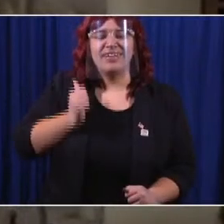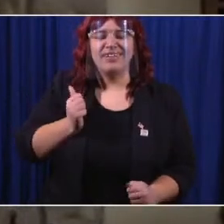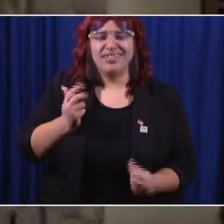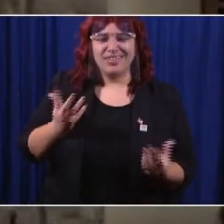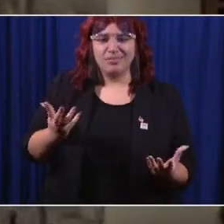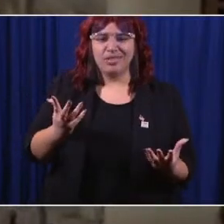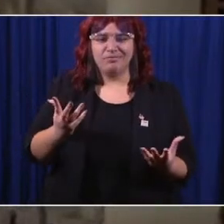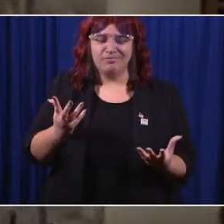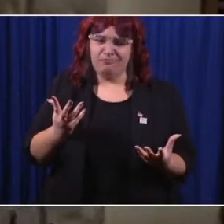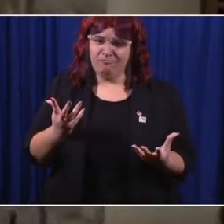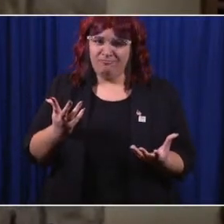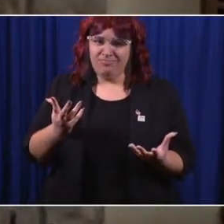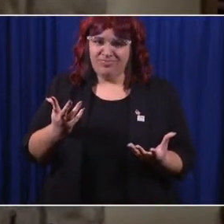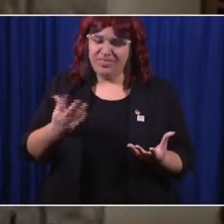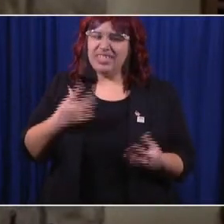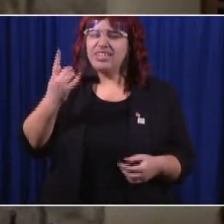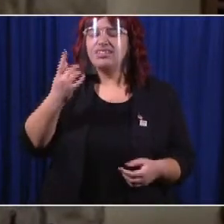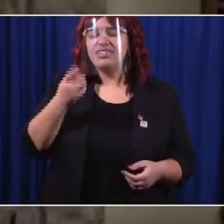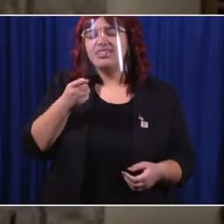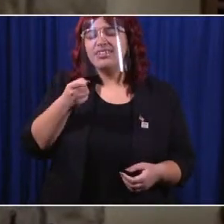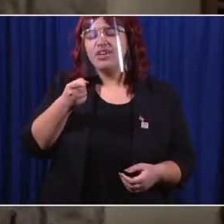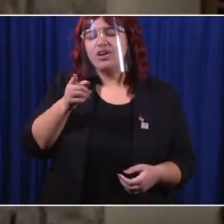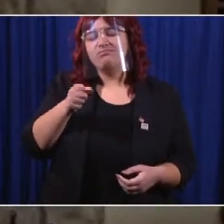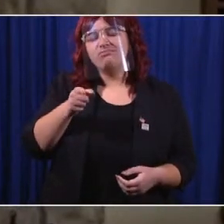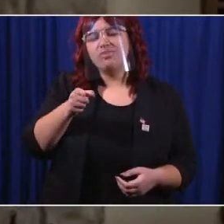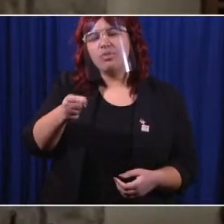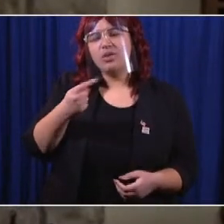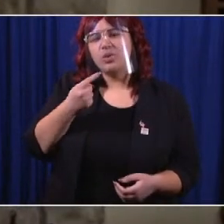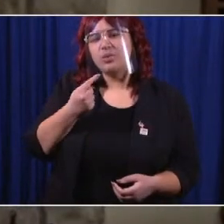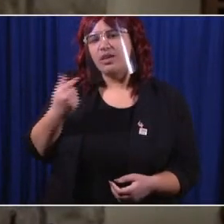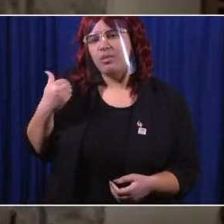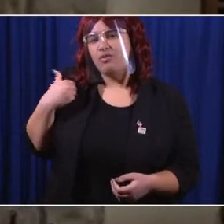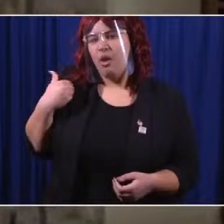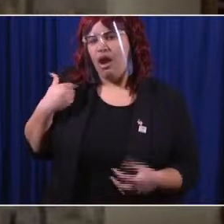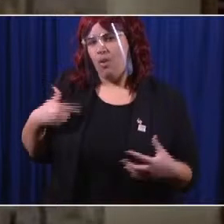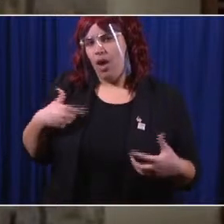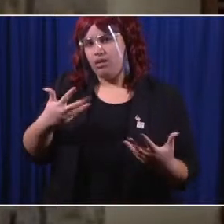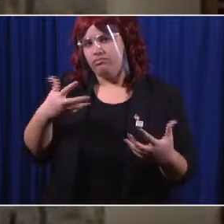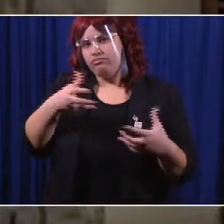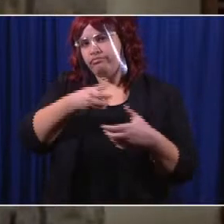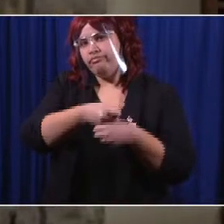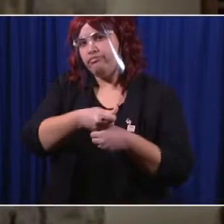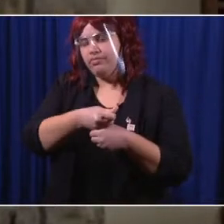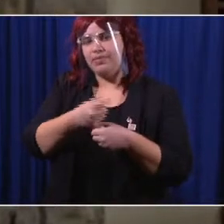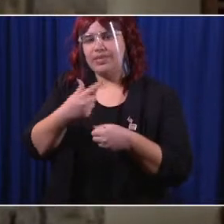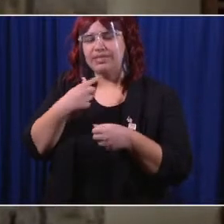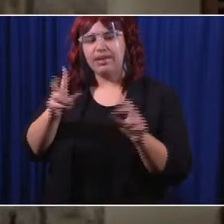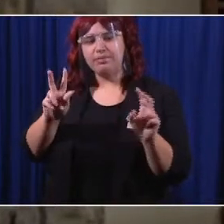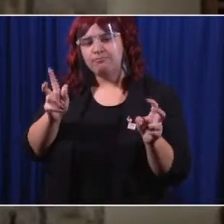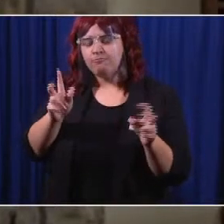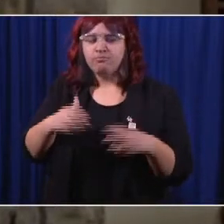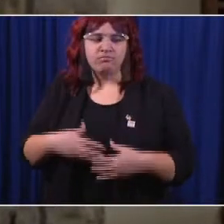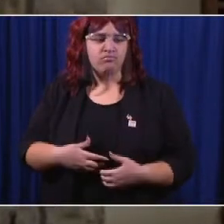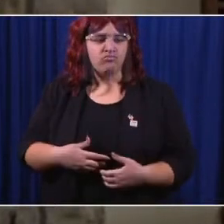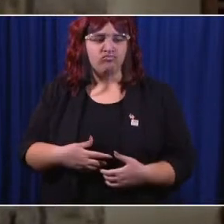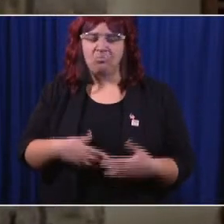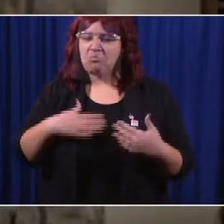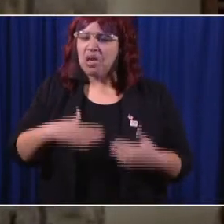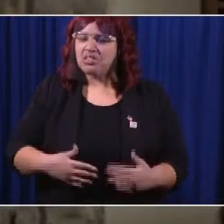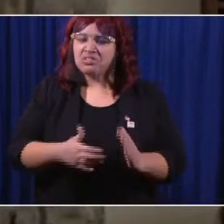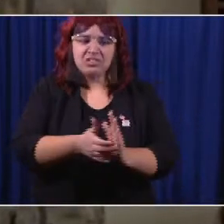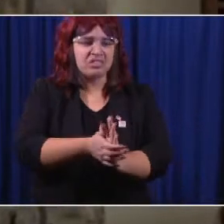of summarize, I think, something you said earlier. And that basically is that no matter how good you are, no matter how hard you try, if